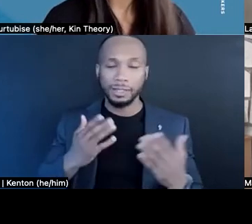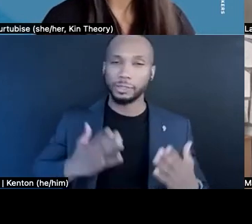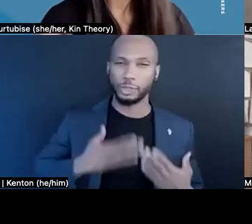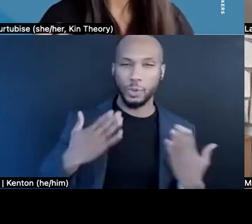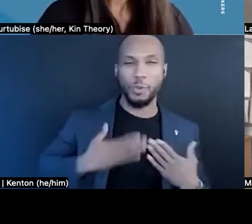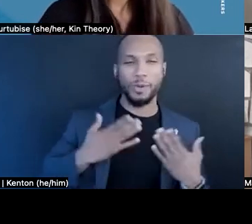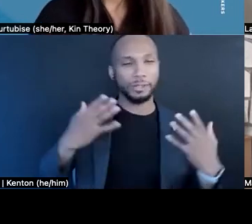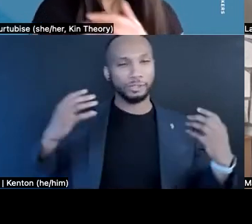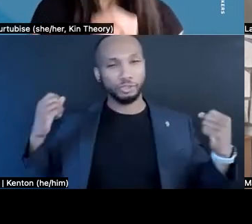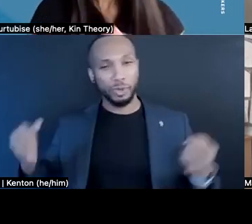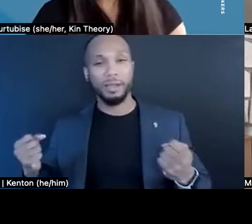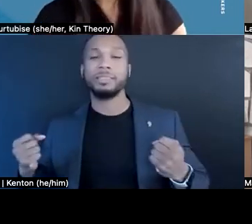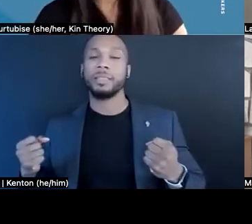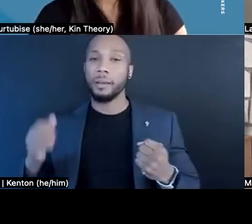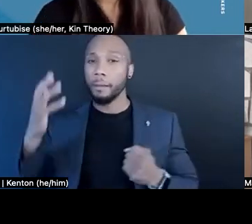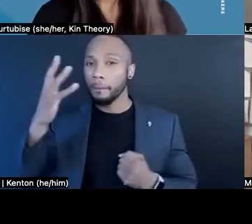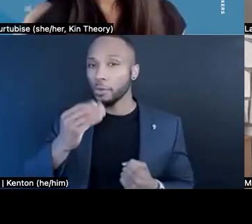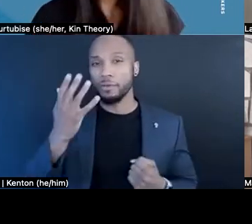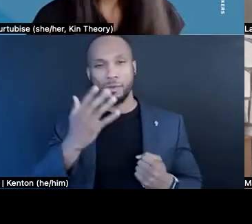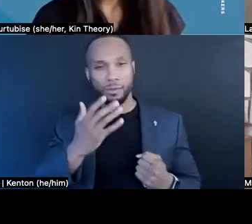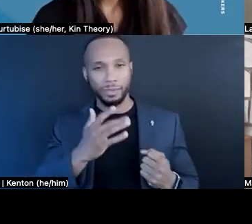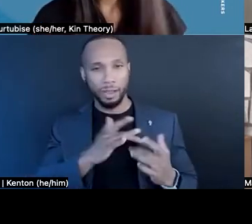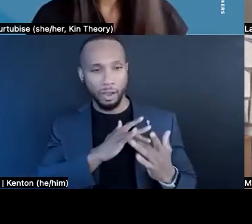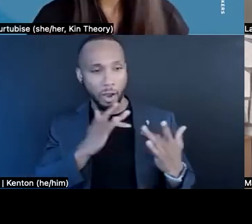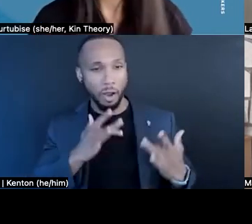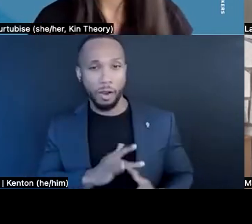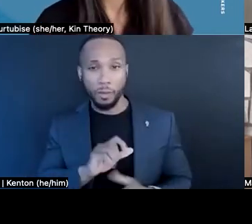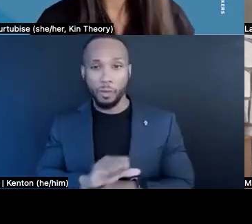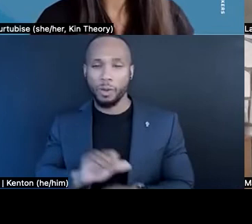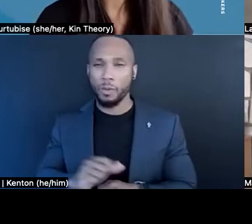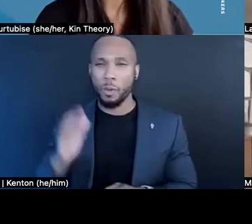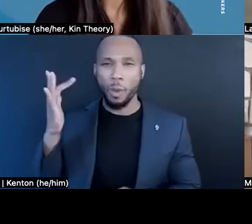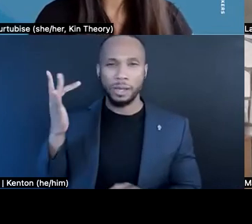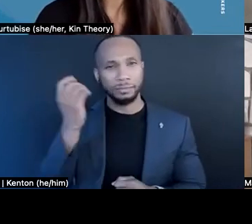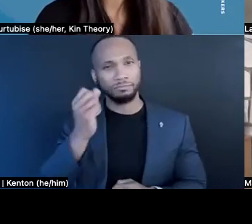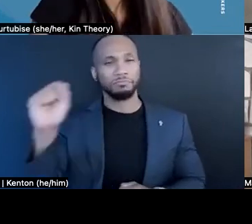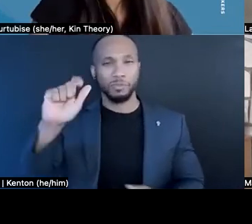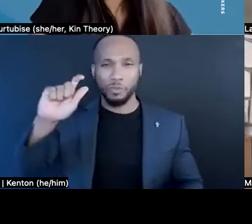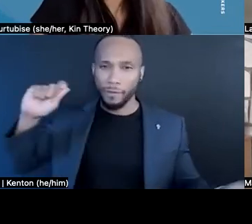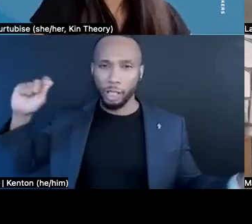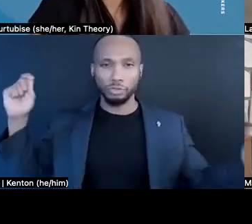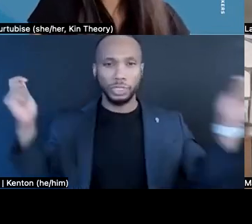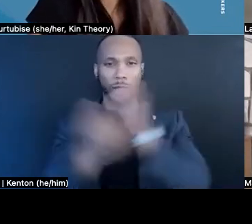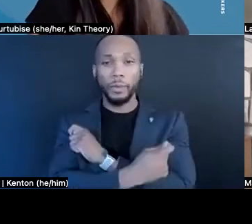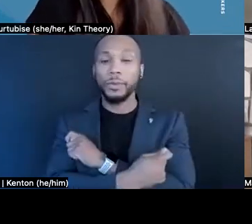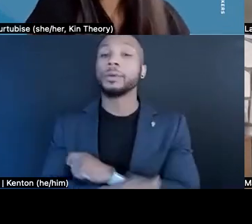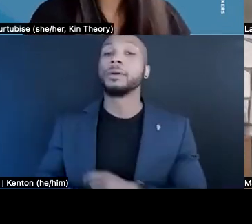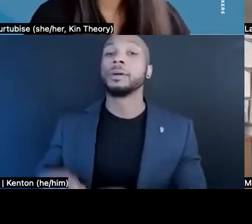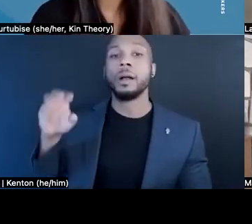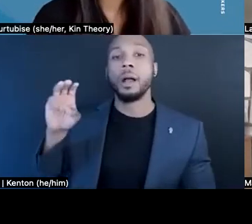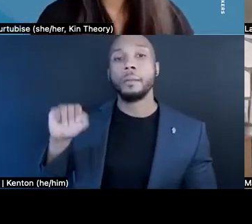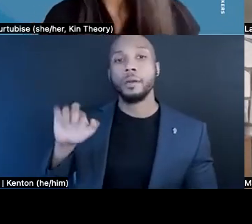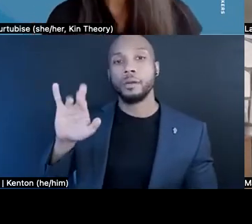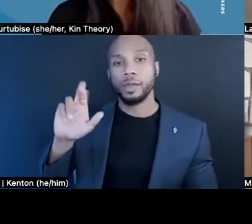strength, in that beauty, in that heart work, why is that revolutionary? So Maria, you were speaking to